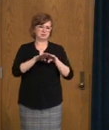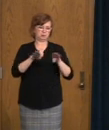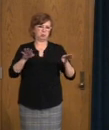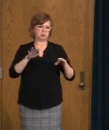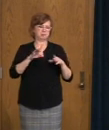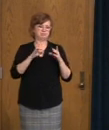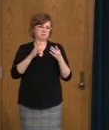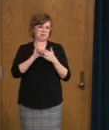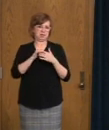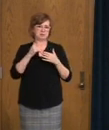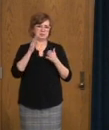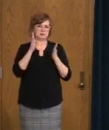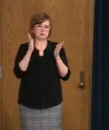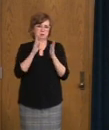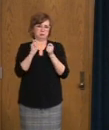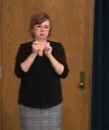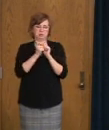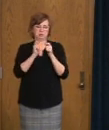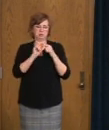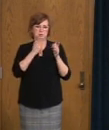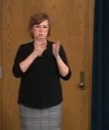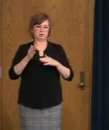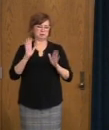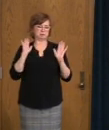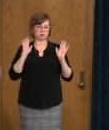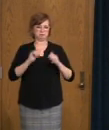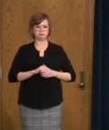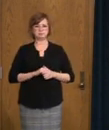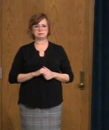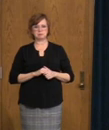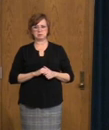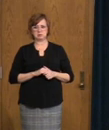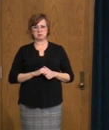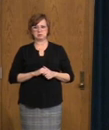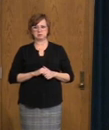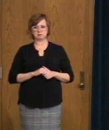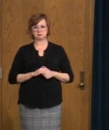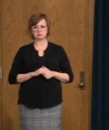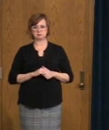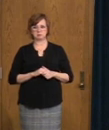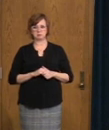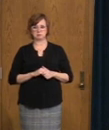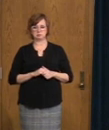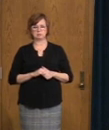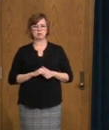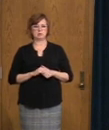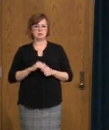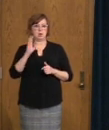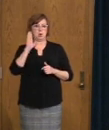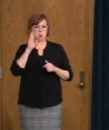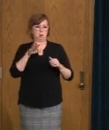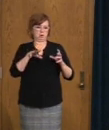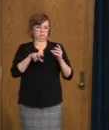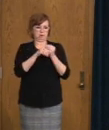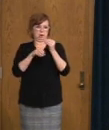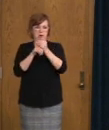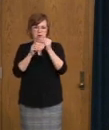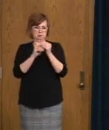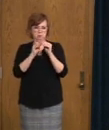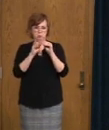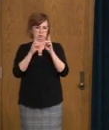plan, and otherwise we'll continue along that stepped increase with the follow-on units that would become COVID units